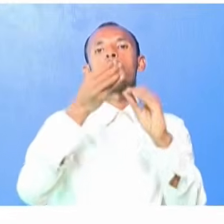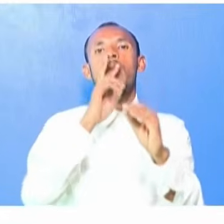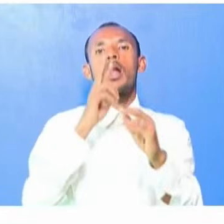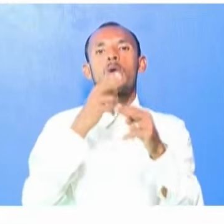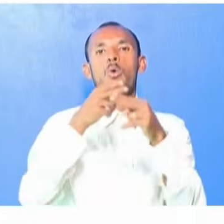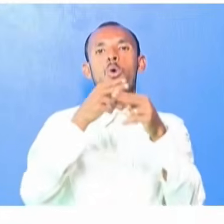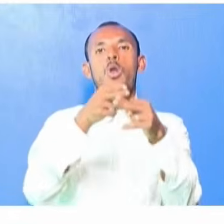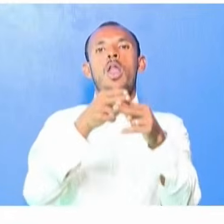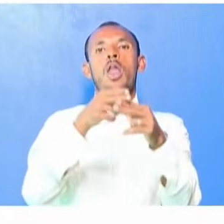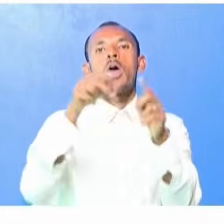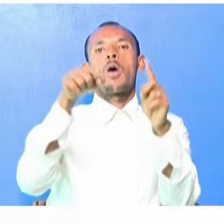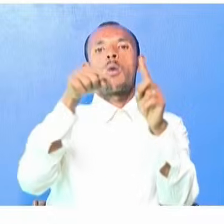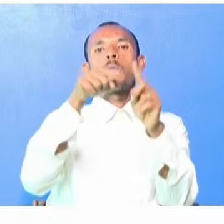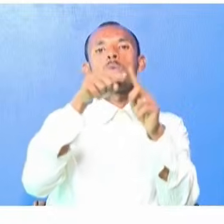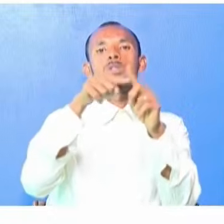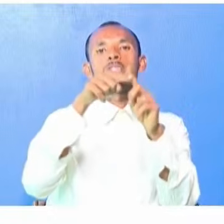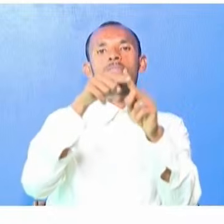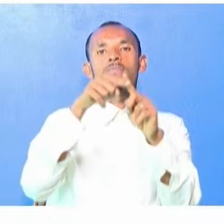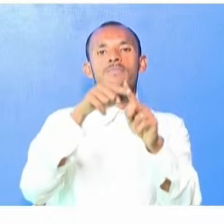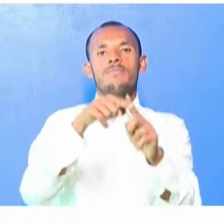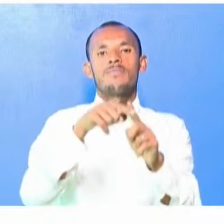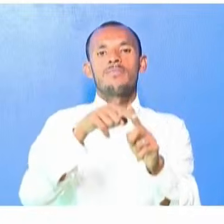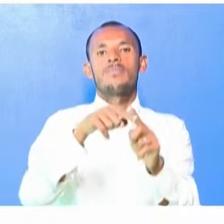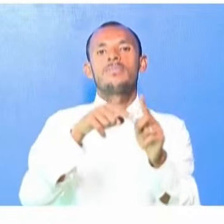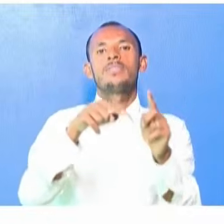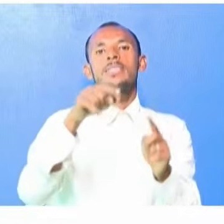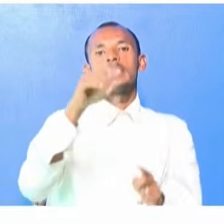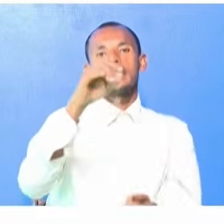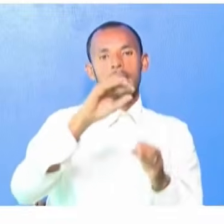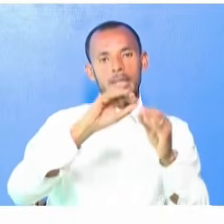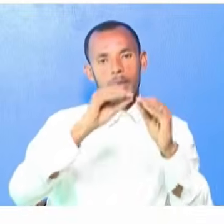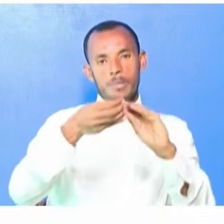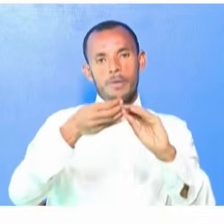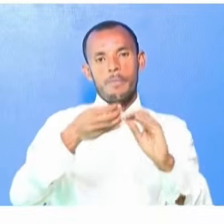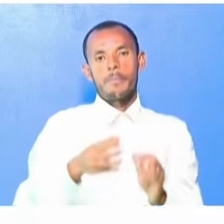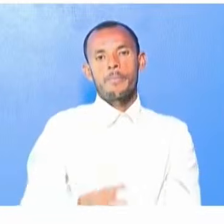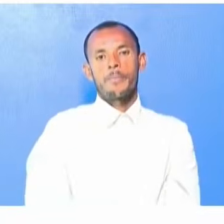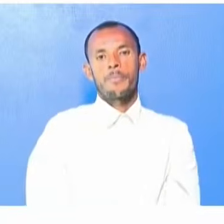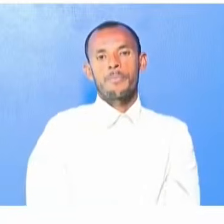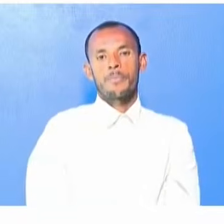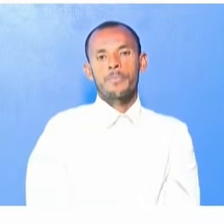called positive numbers. Positive numbers.